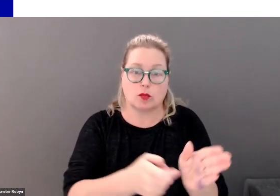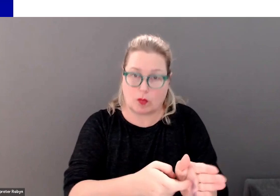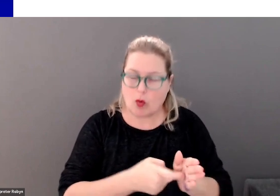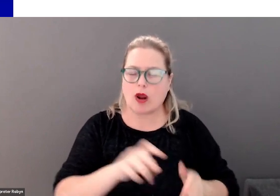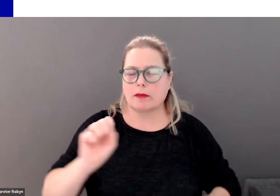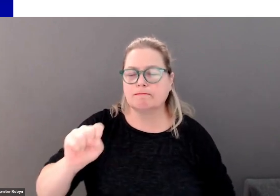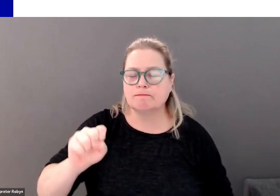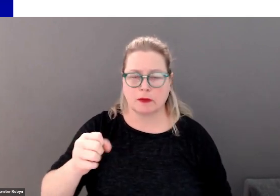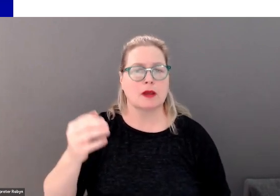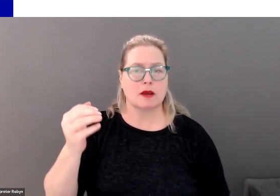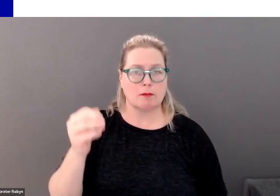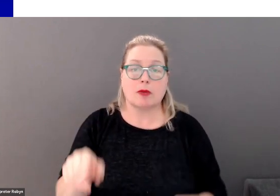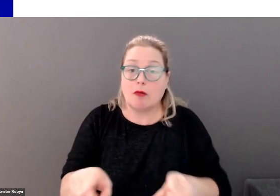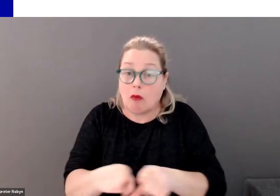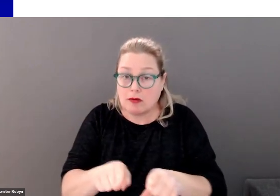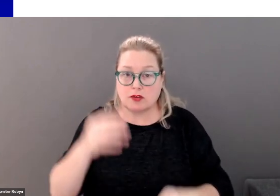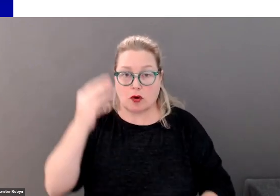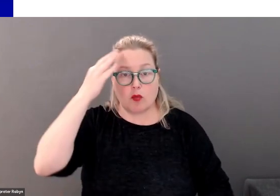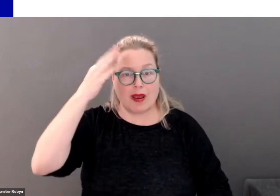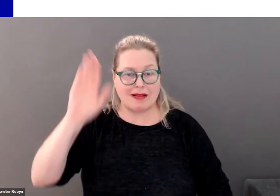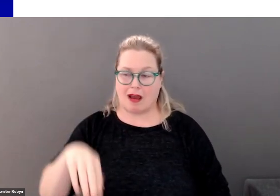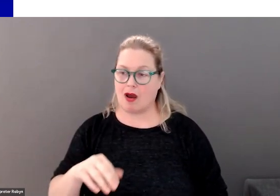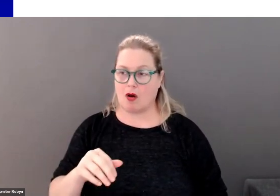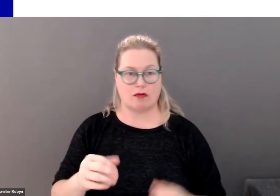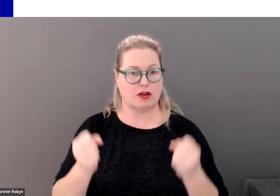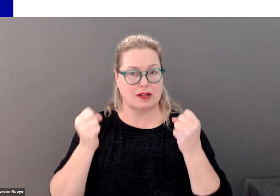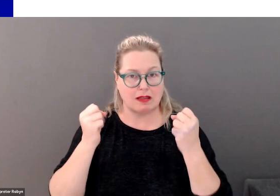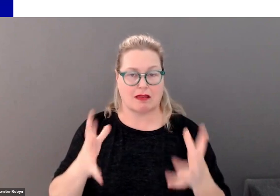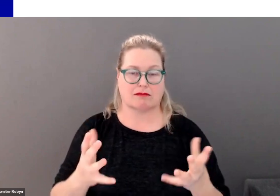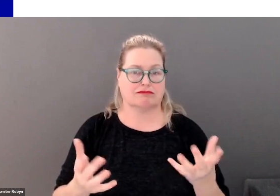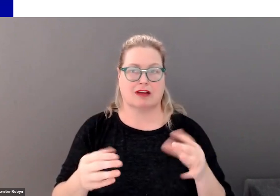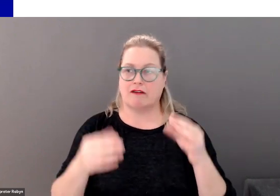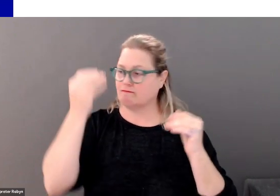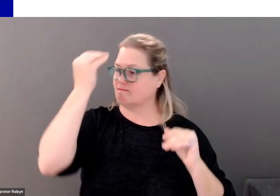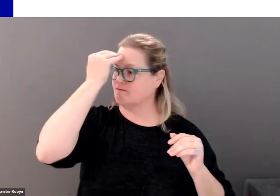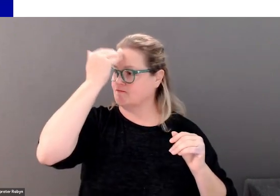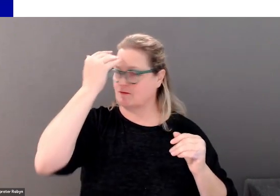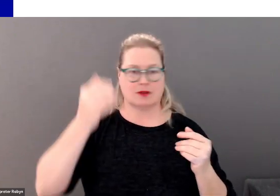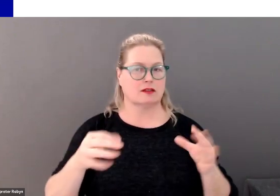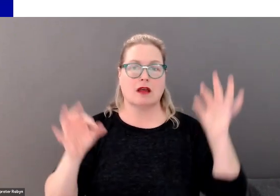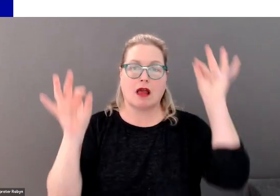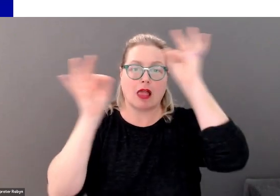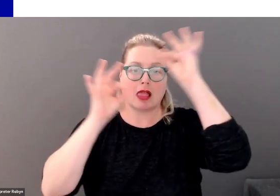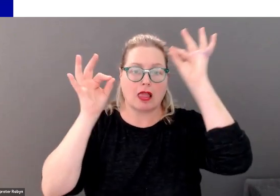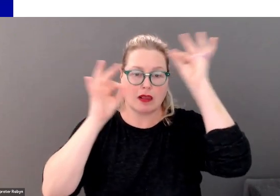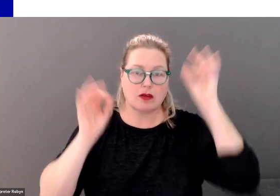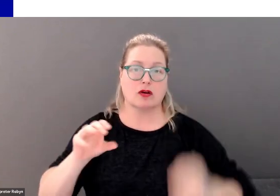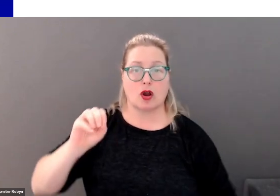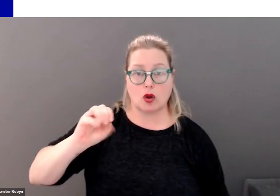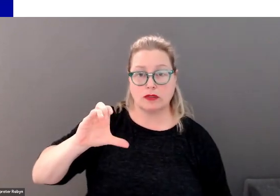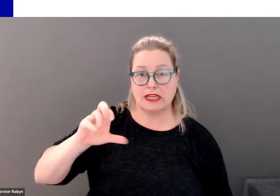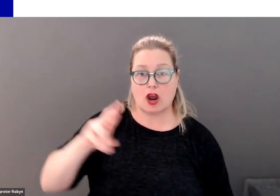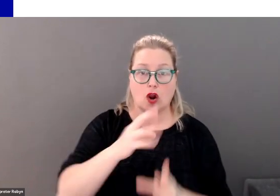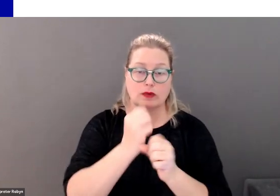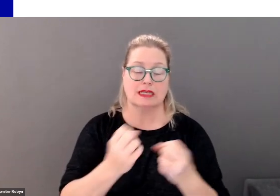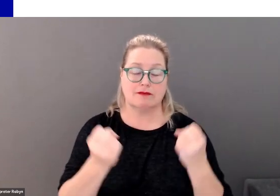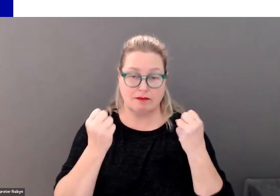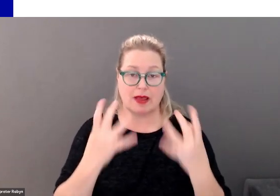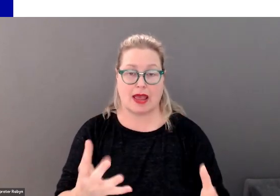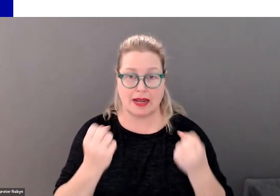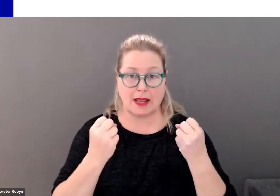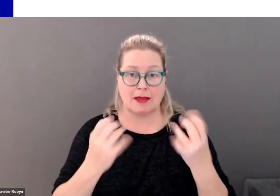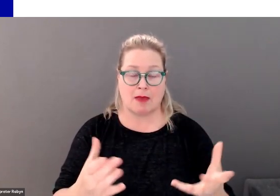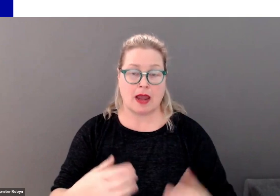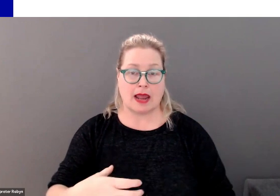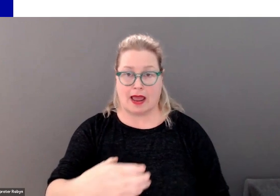awareness of these obligations, as evidenced by the hundreds of complaints that OCR continues to receive and enforcement actions we